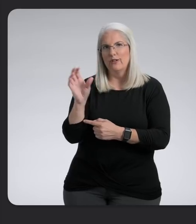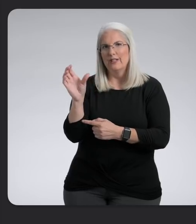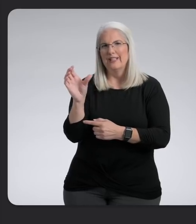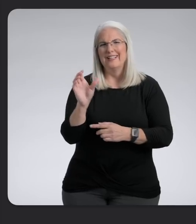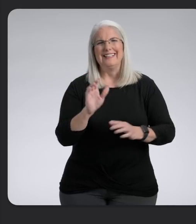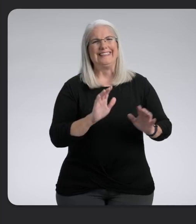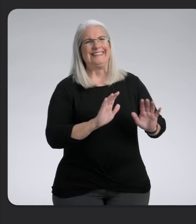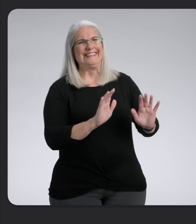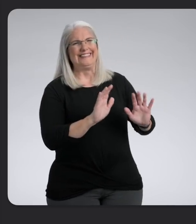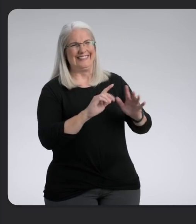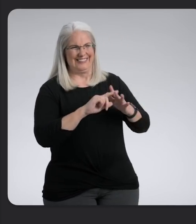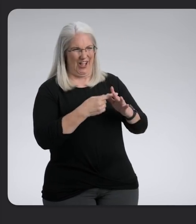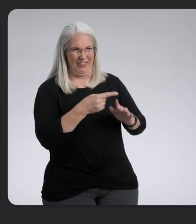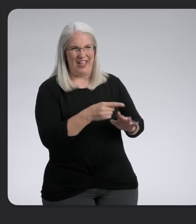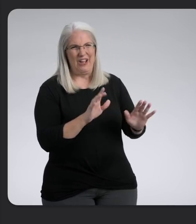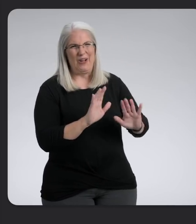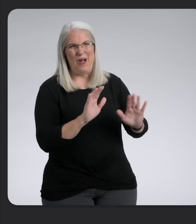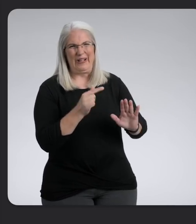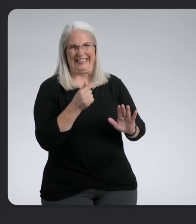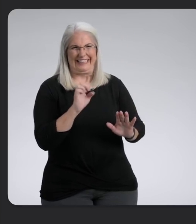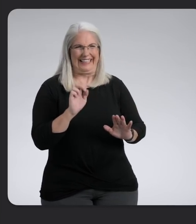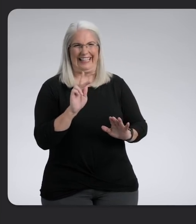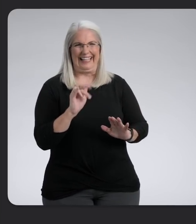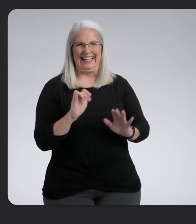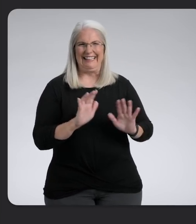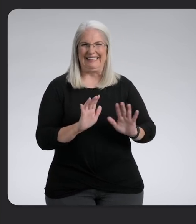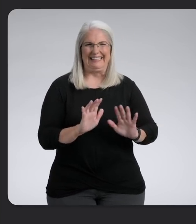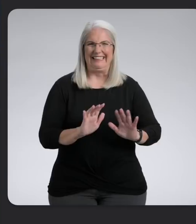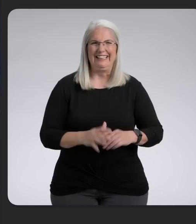there. I think is kind of geeky.